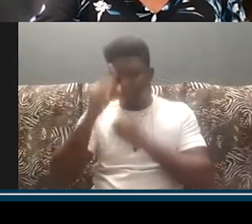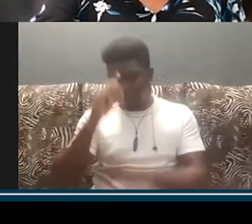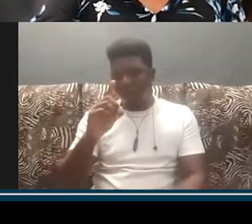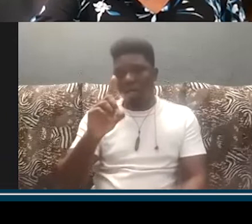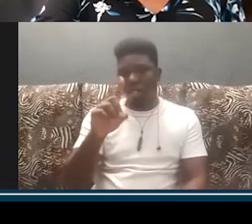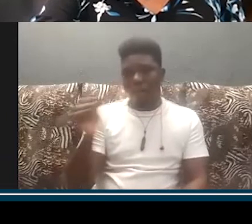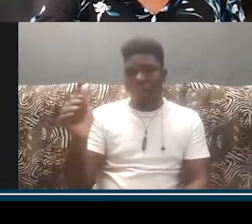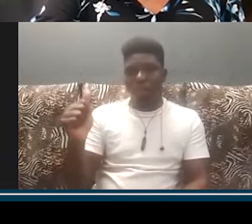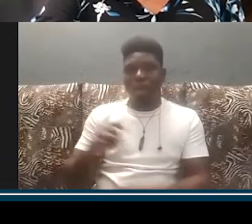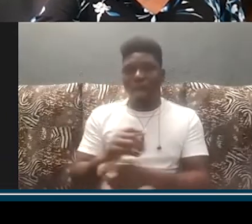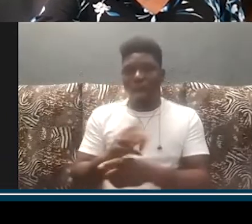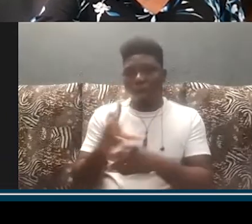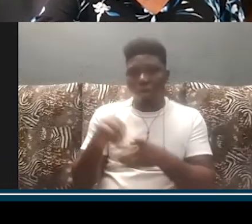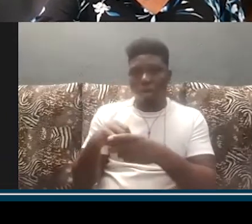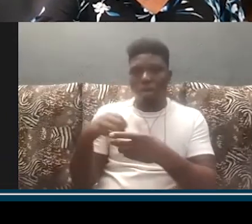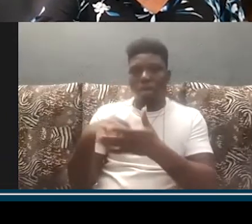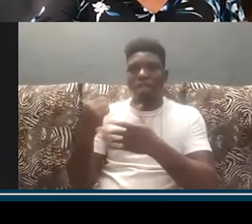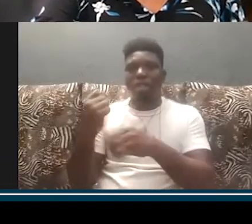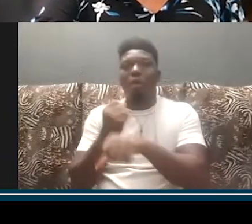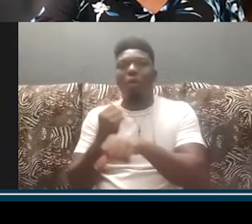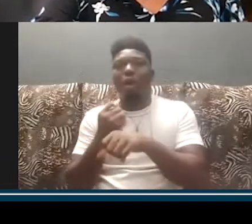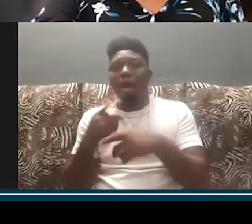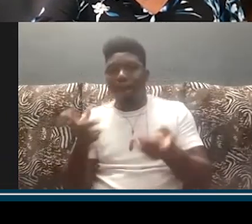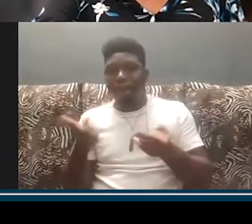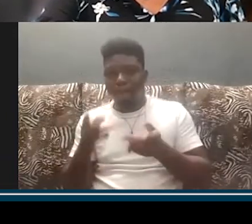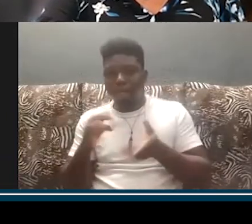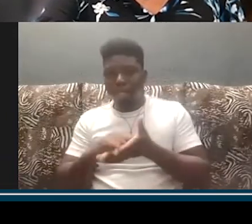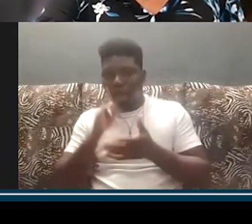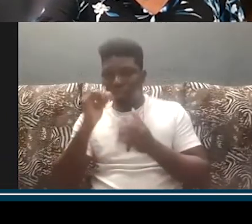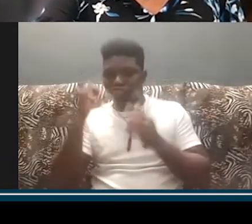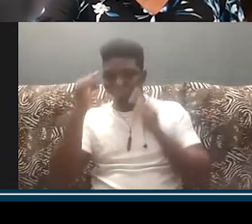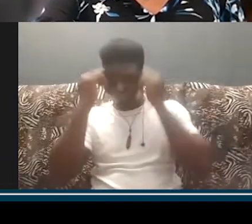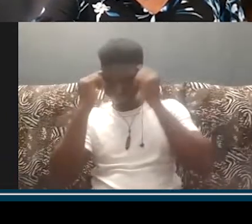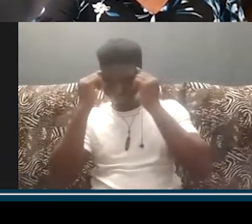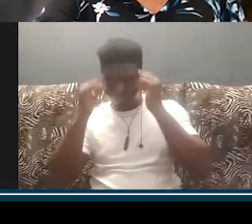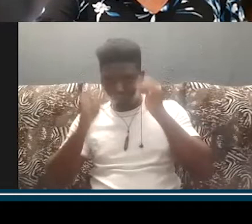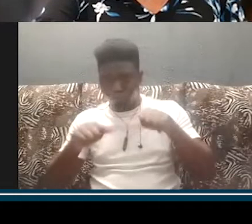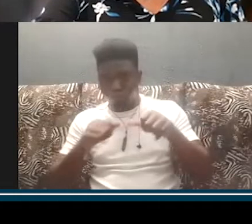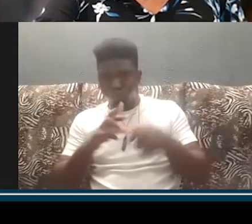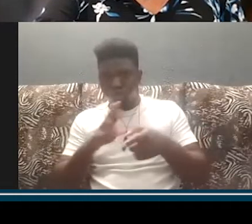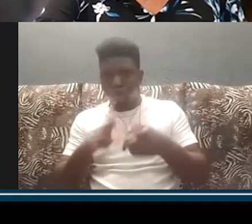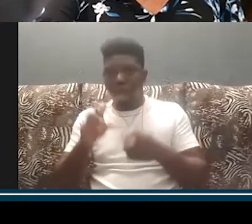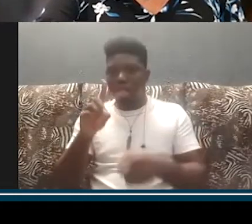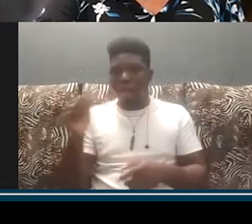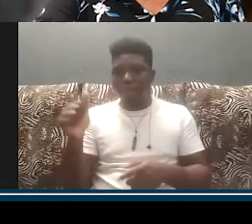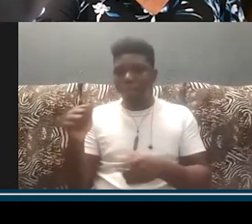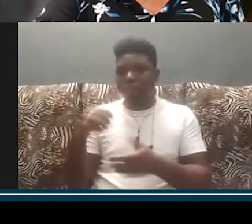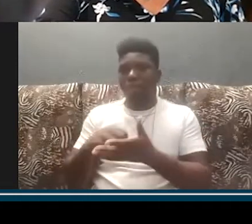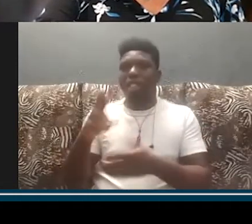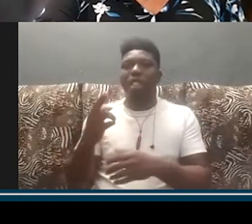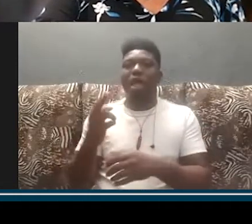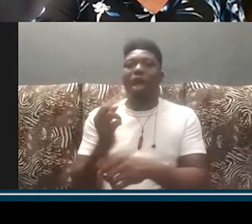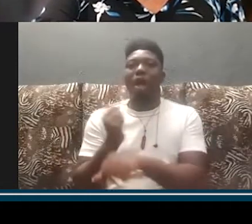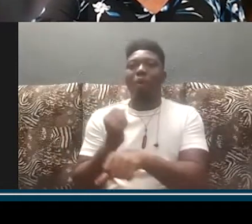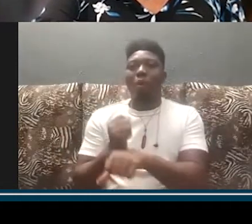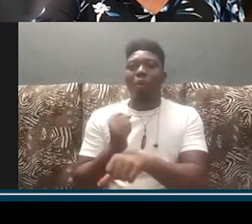workplace that has not considered ableism or disabilities in their DEI frameworks in the past? In your advocacy work, what